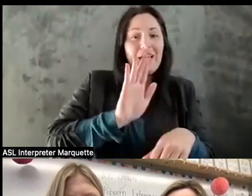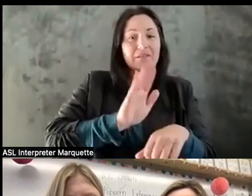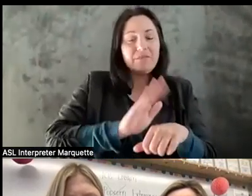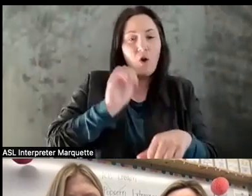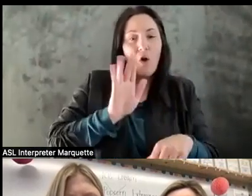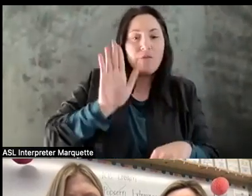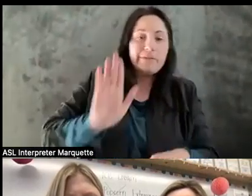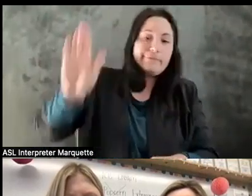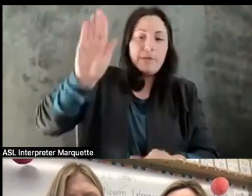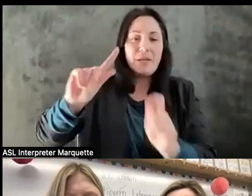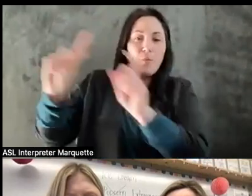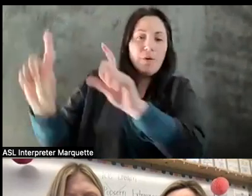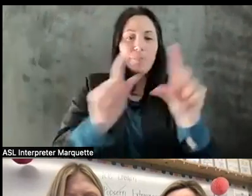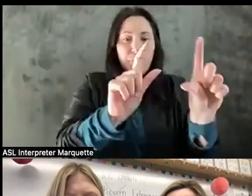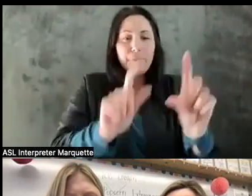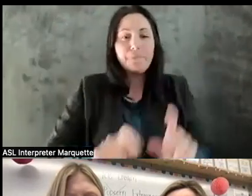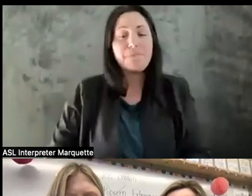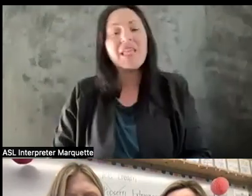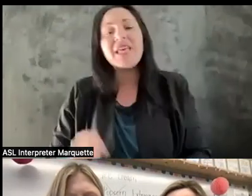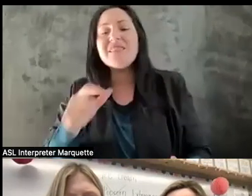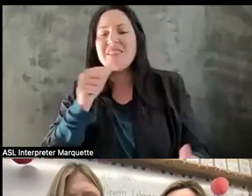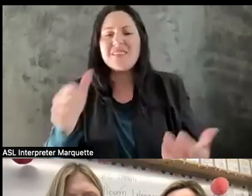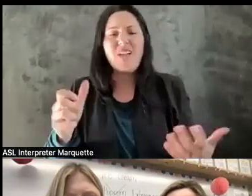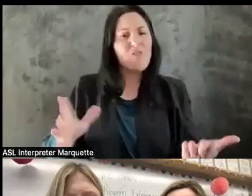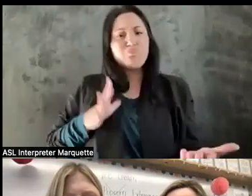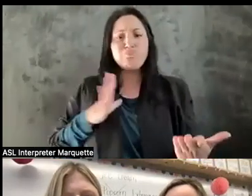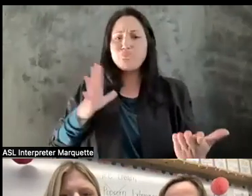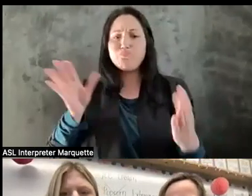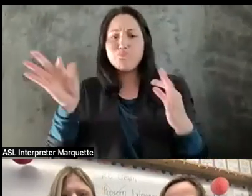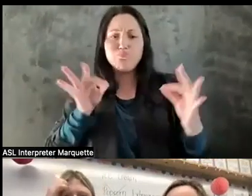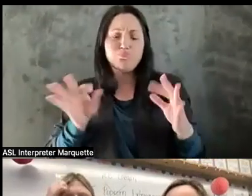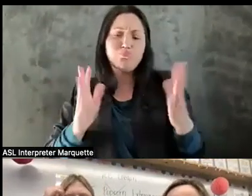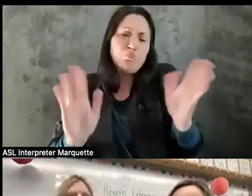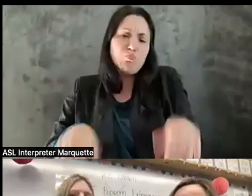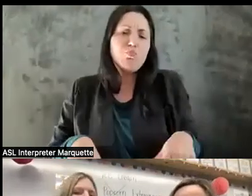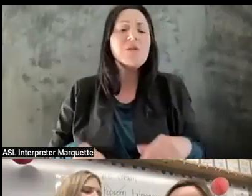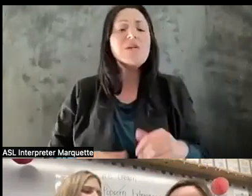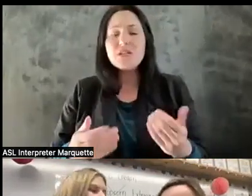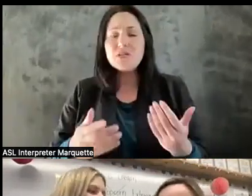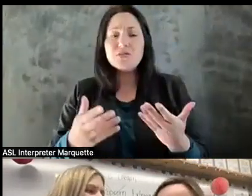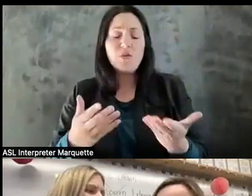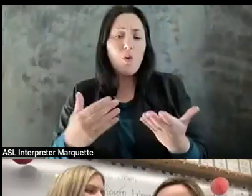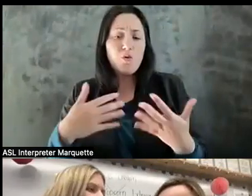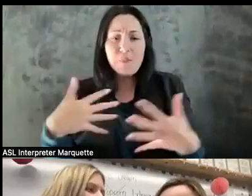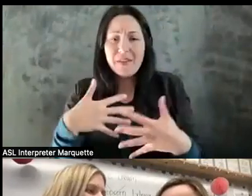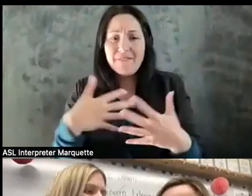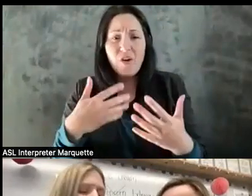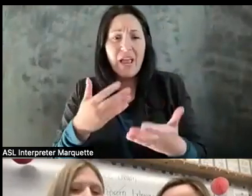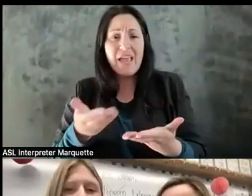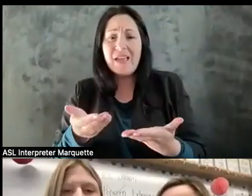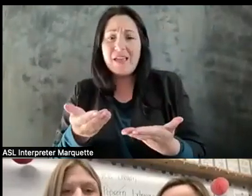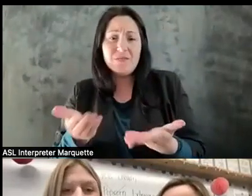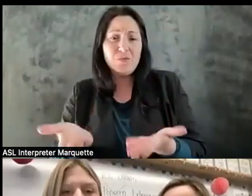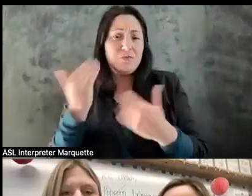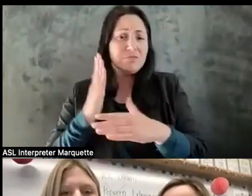and this will be rather informal. And so don't feel free, don't be afraid to speak out with any